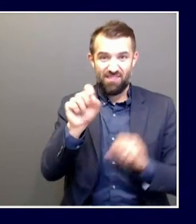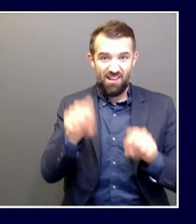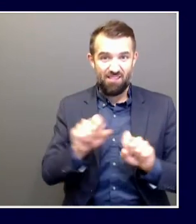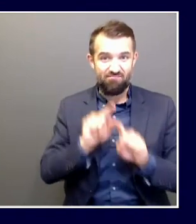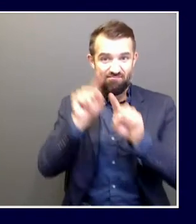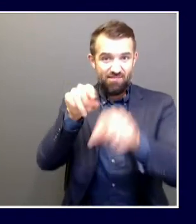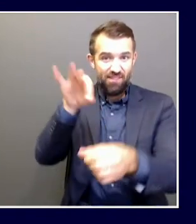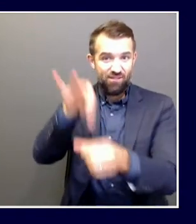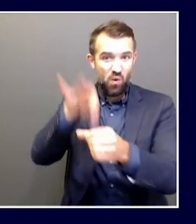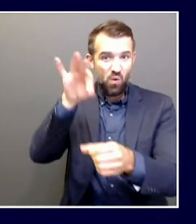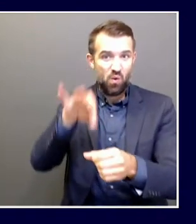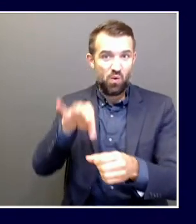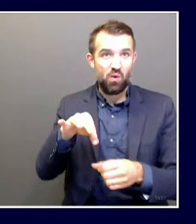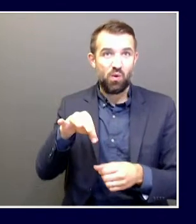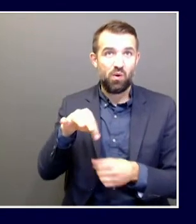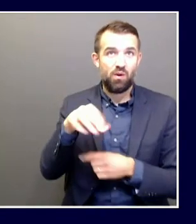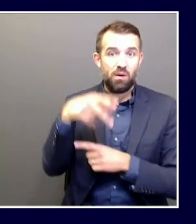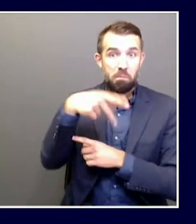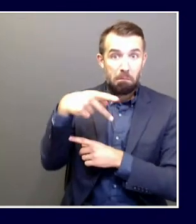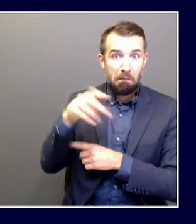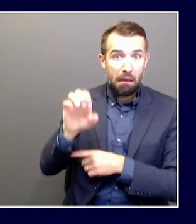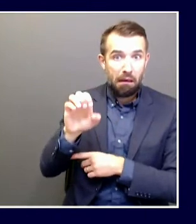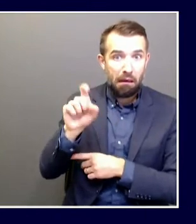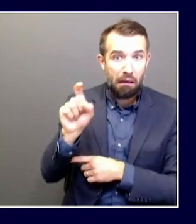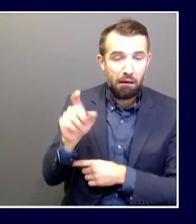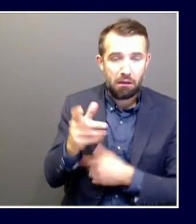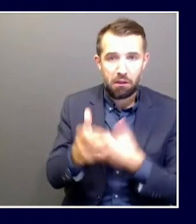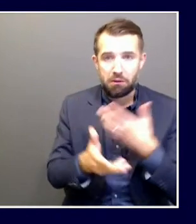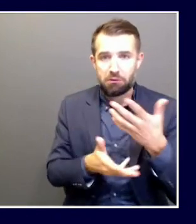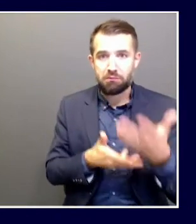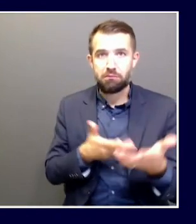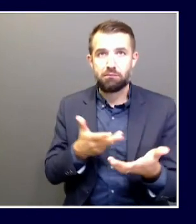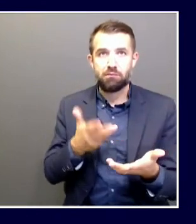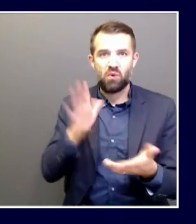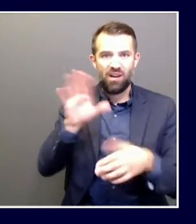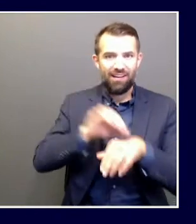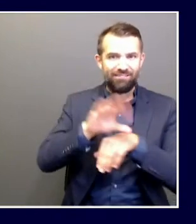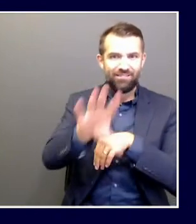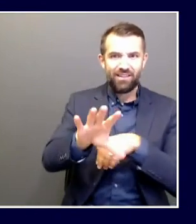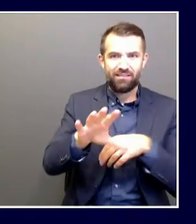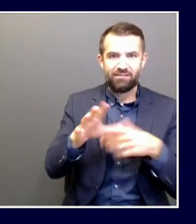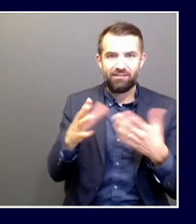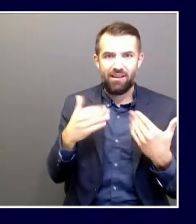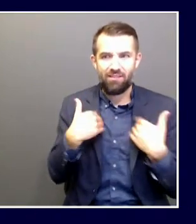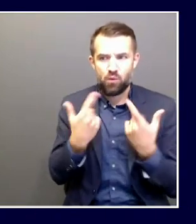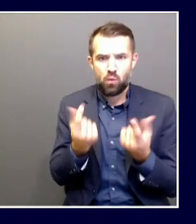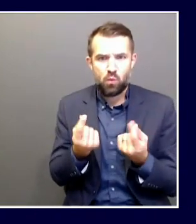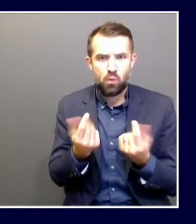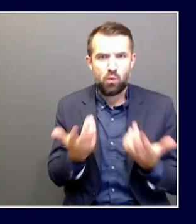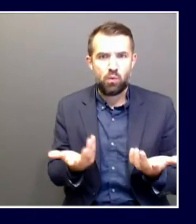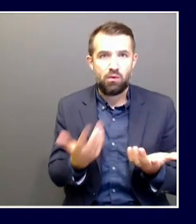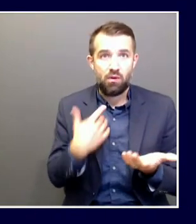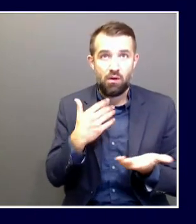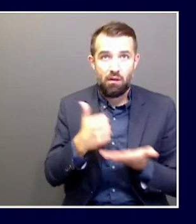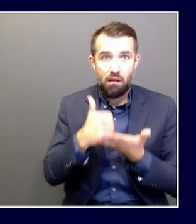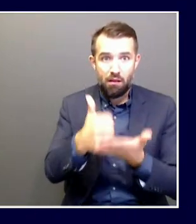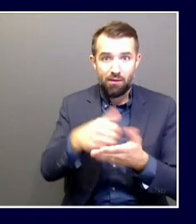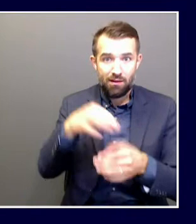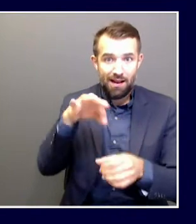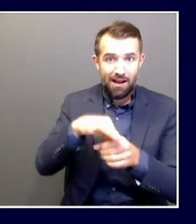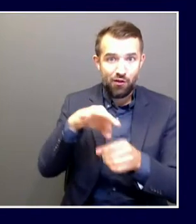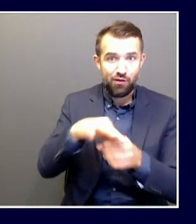keeping people safe, will there be any guidance from the state or any practical assistance from the state for polling places?